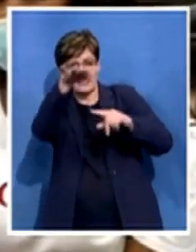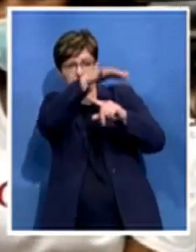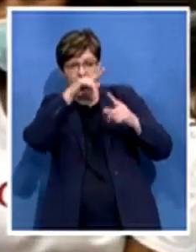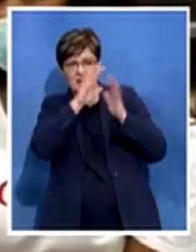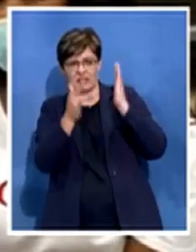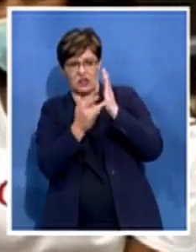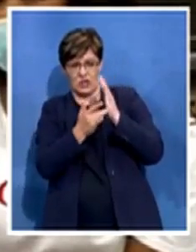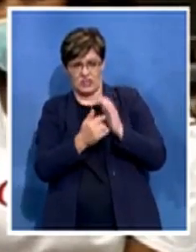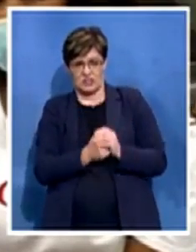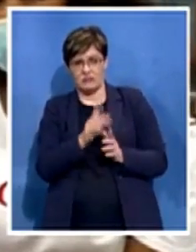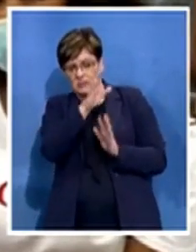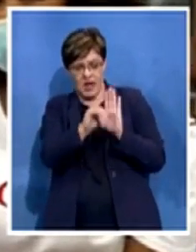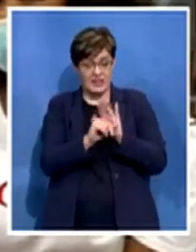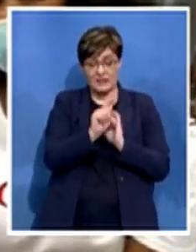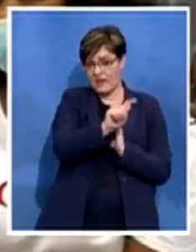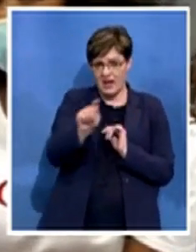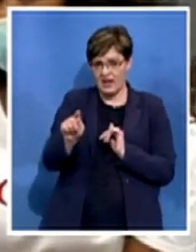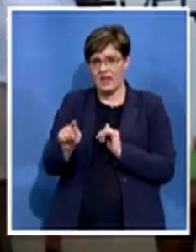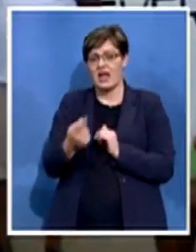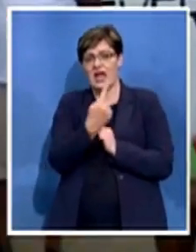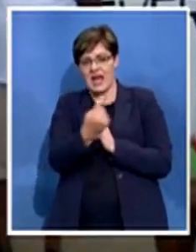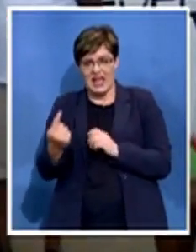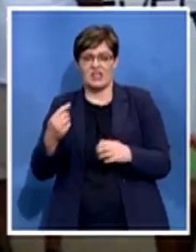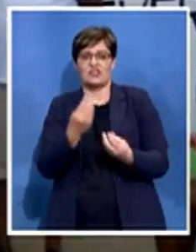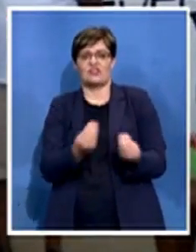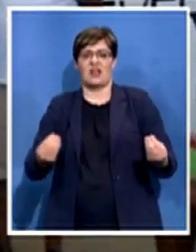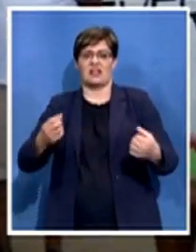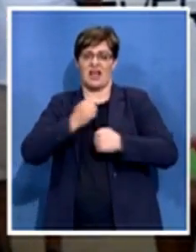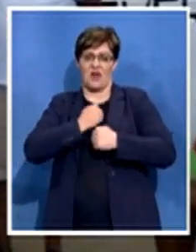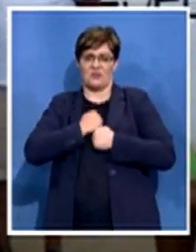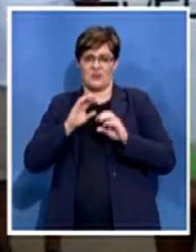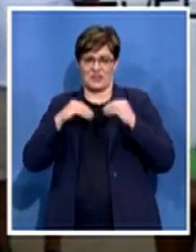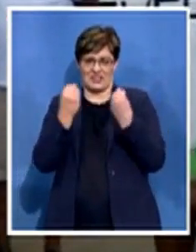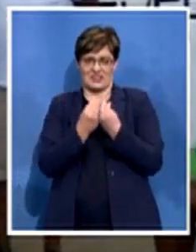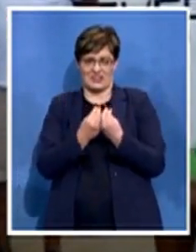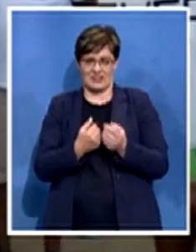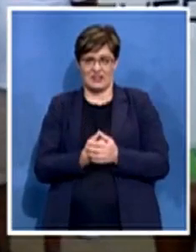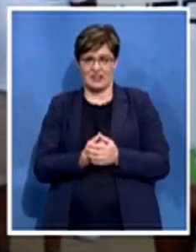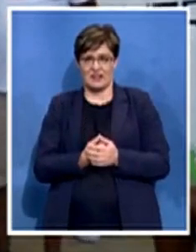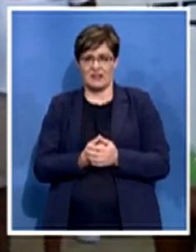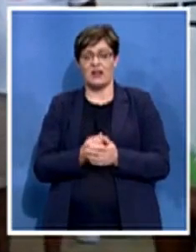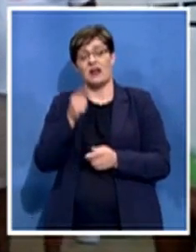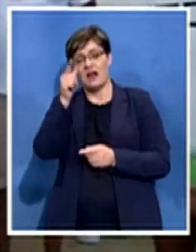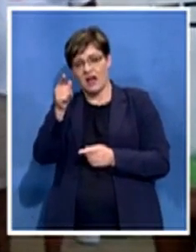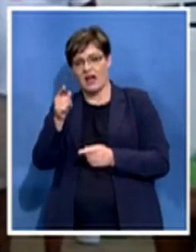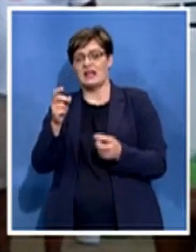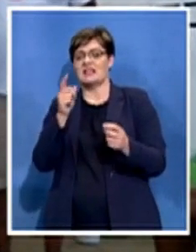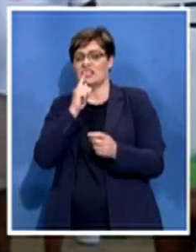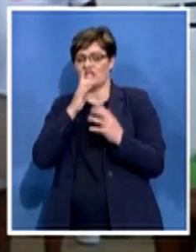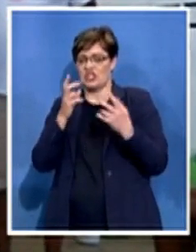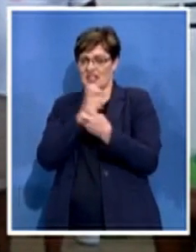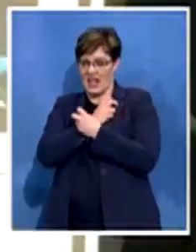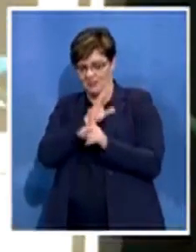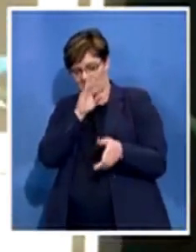Every Child is Ours organization in partnership with the Kanana Retired Teachers Club. The schools then partnered with the